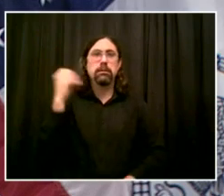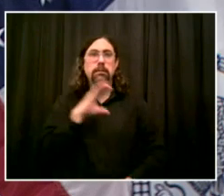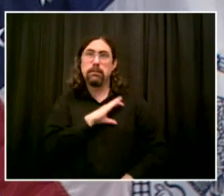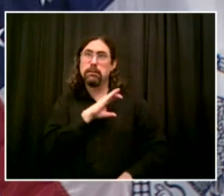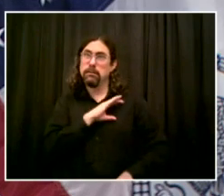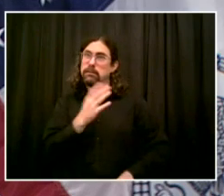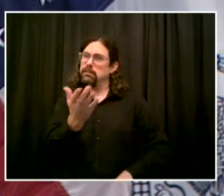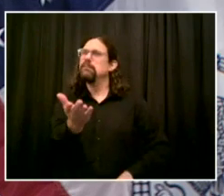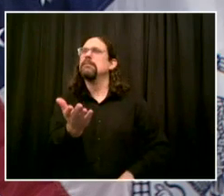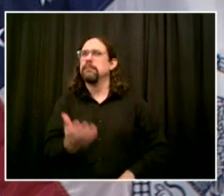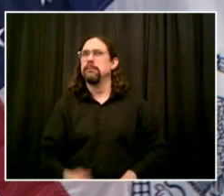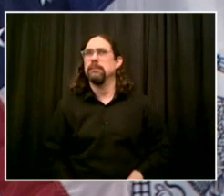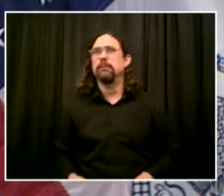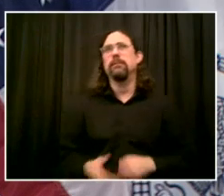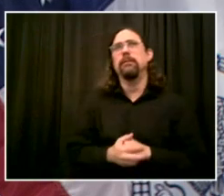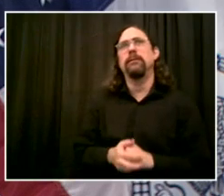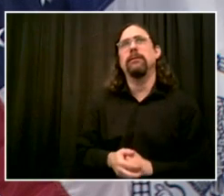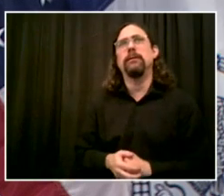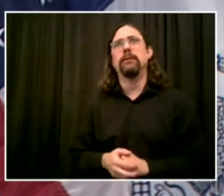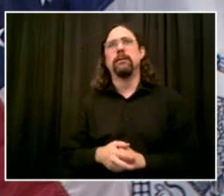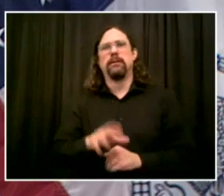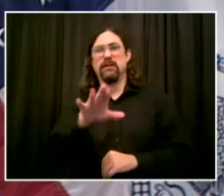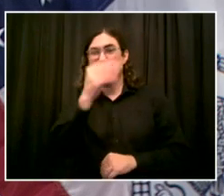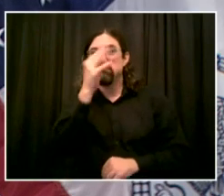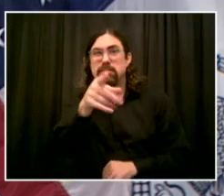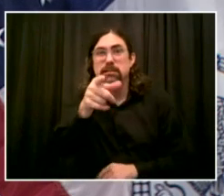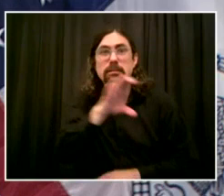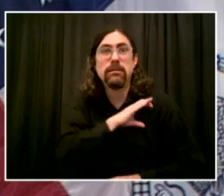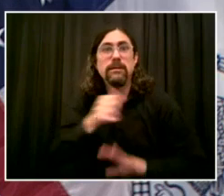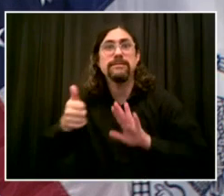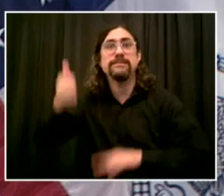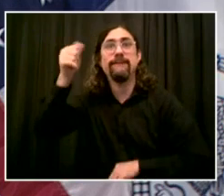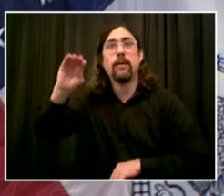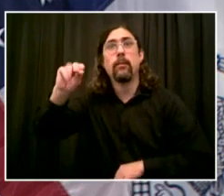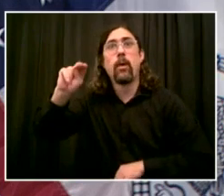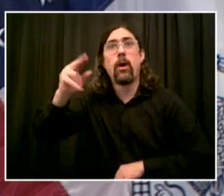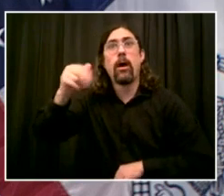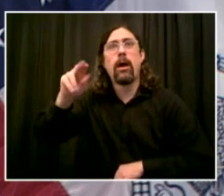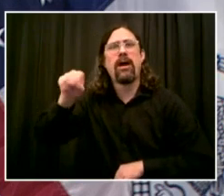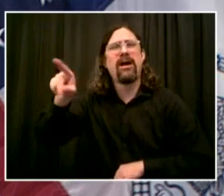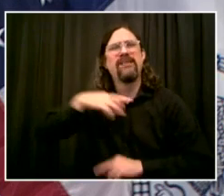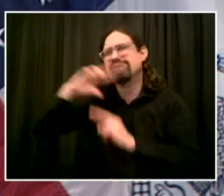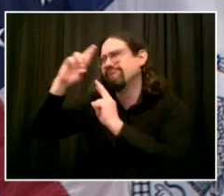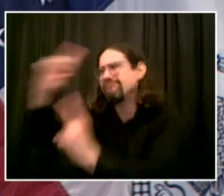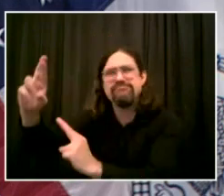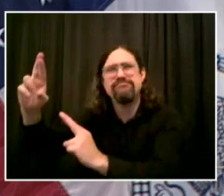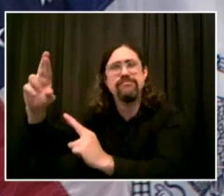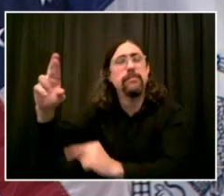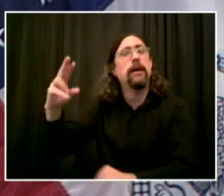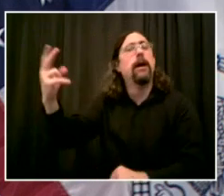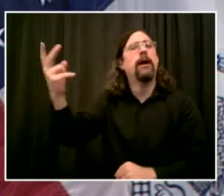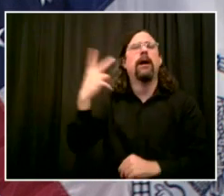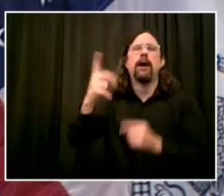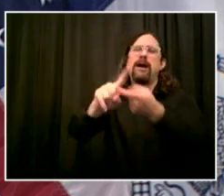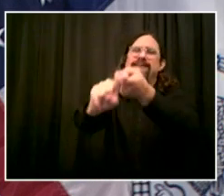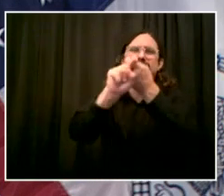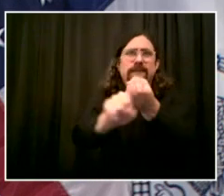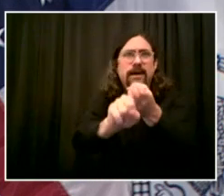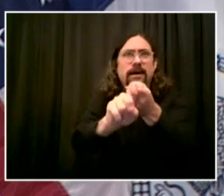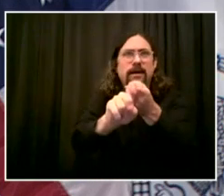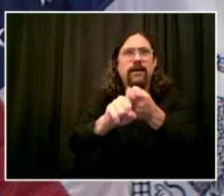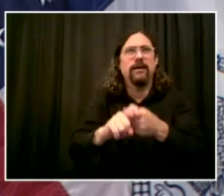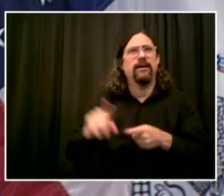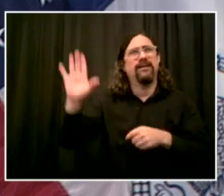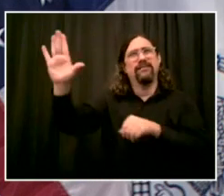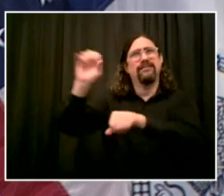someone assault him, chief of department, absolutely unacceptable. Assaulting any police officer, absolutely unacceptable. And there needs to be consequences. And that's